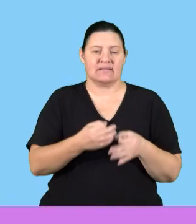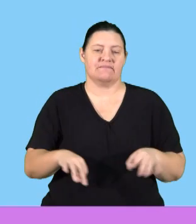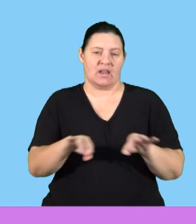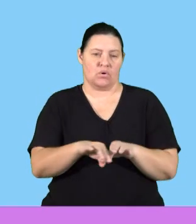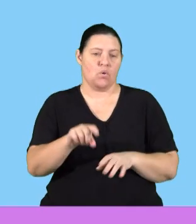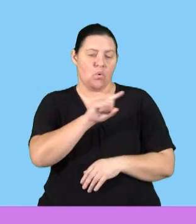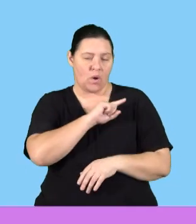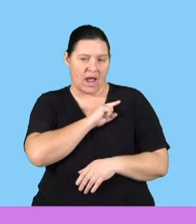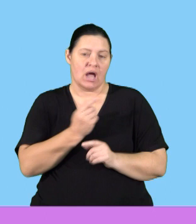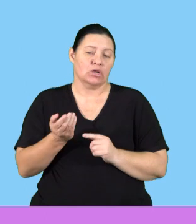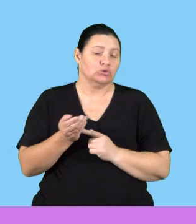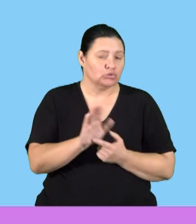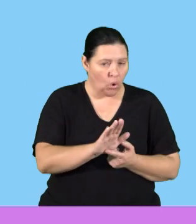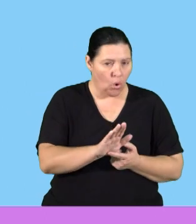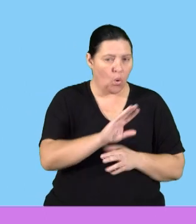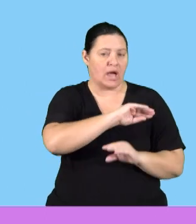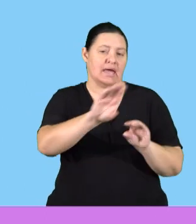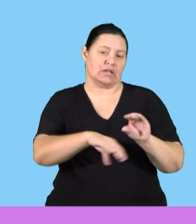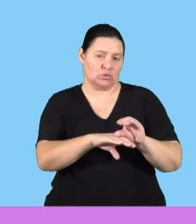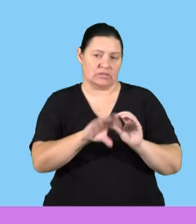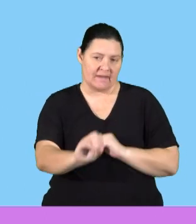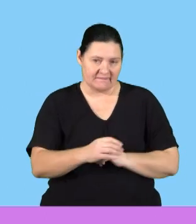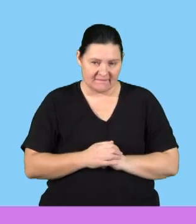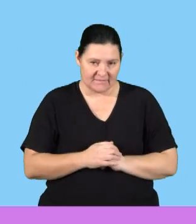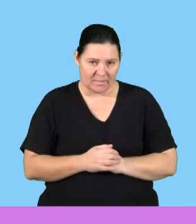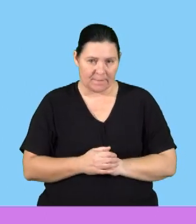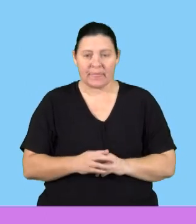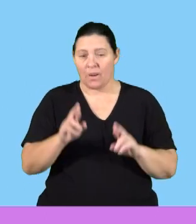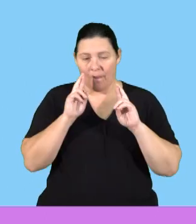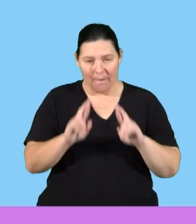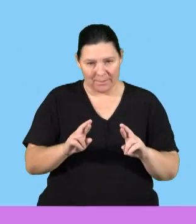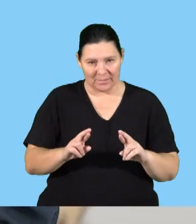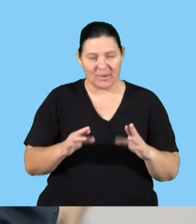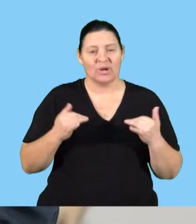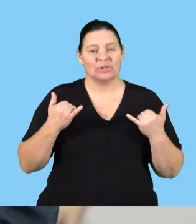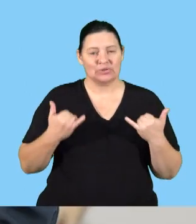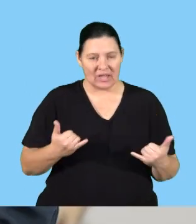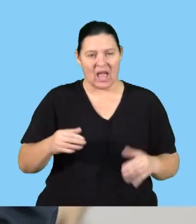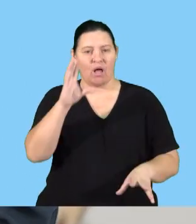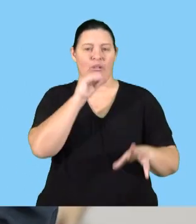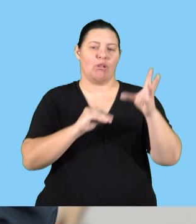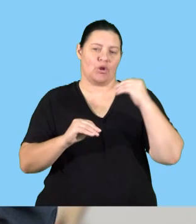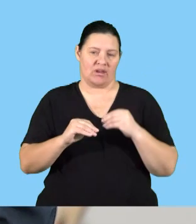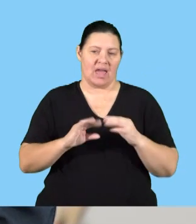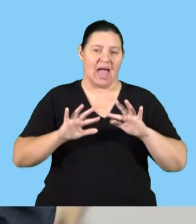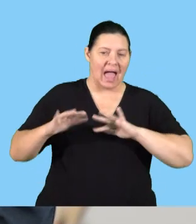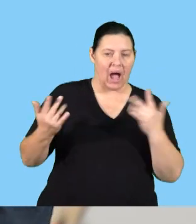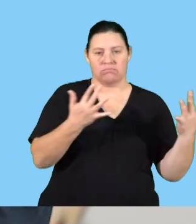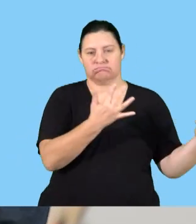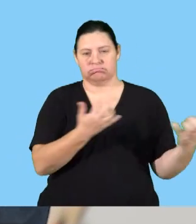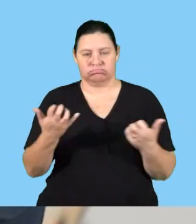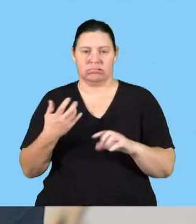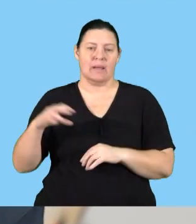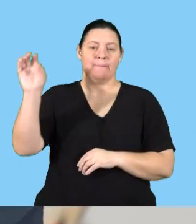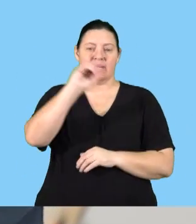negative value because it shows that it was reduced. So I hope that now, today, you have learned how